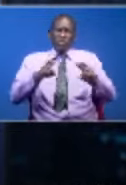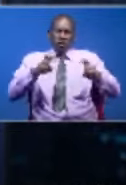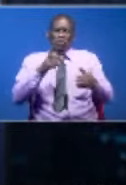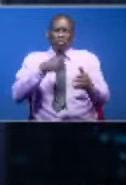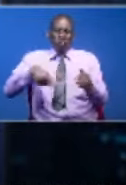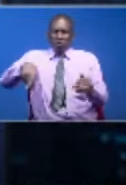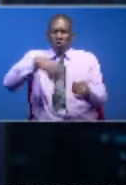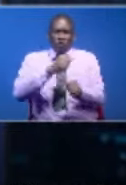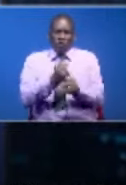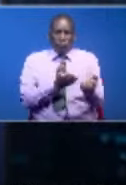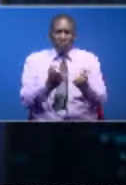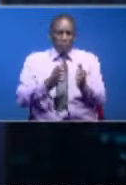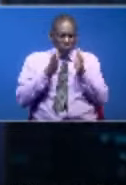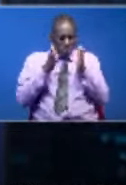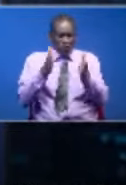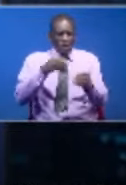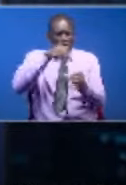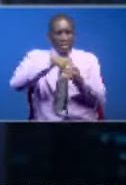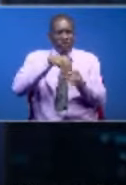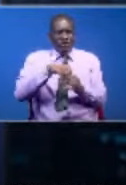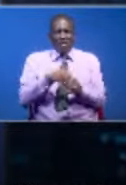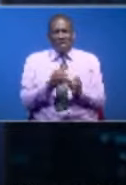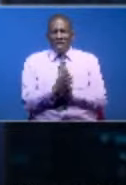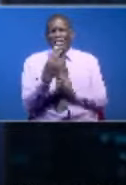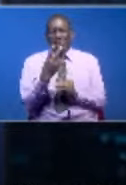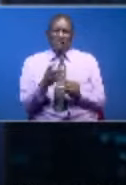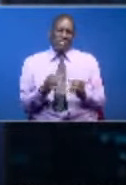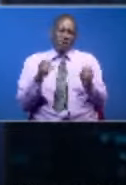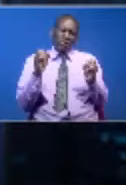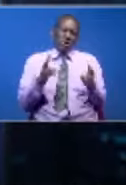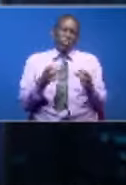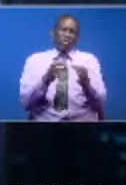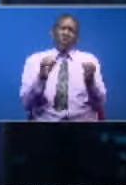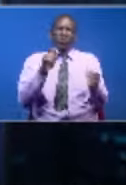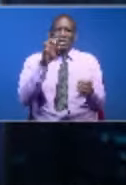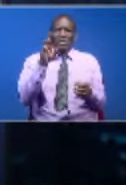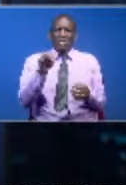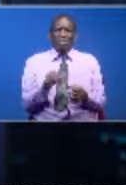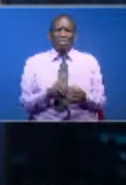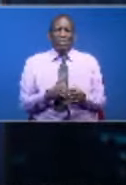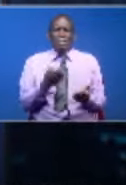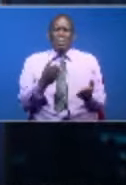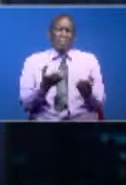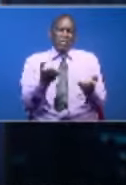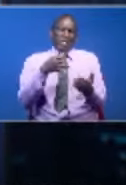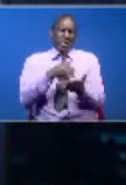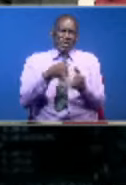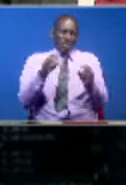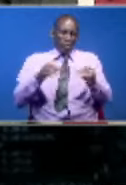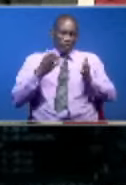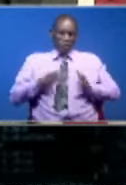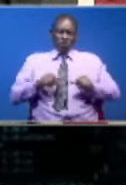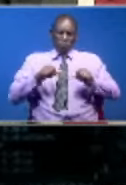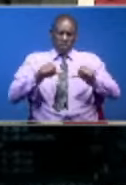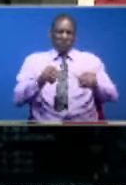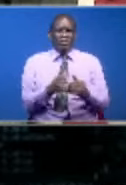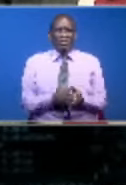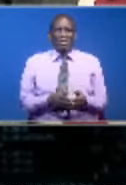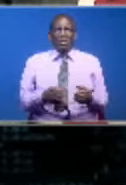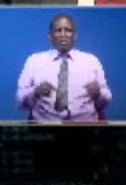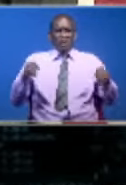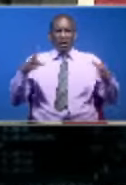from business perspective and investment and see, does it make sense over the long term? Over the long term. Then we may not need fiscal incentives. Yeah. All right. So clearly we need